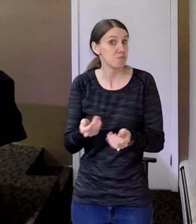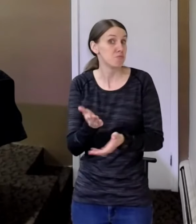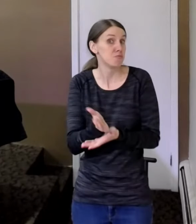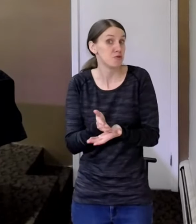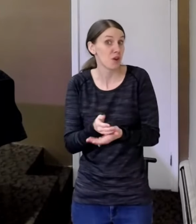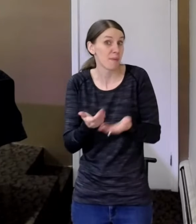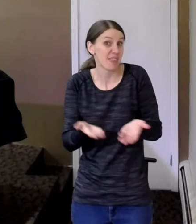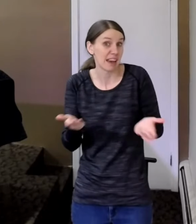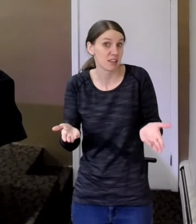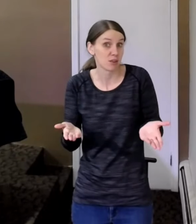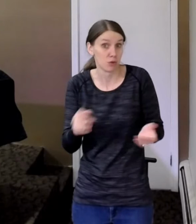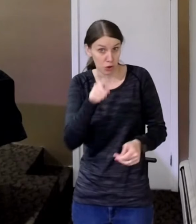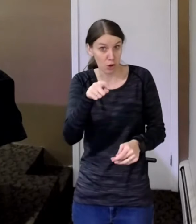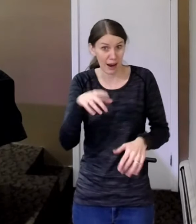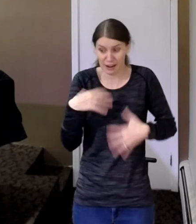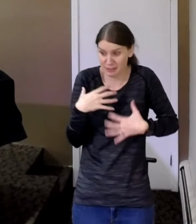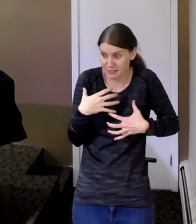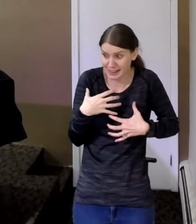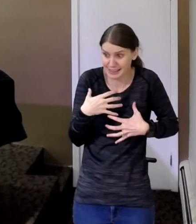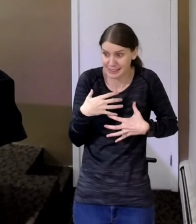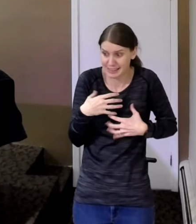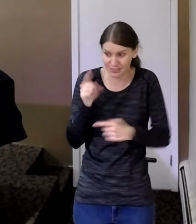that you were afraid of.